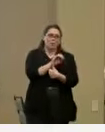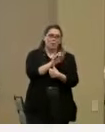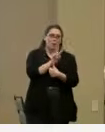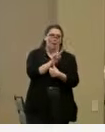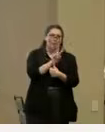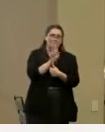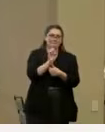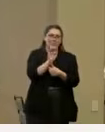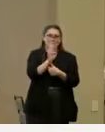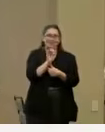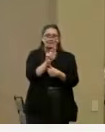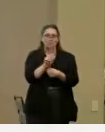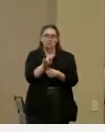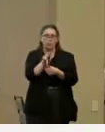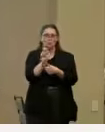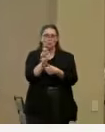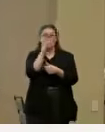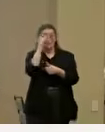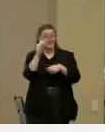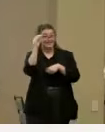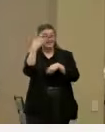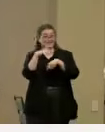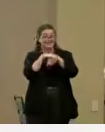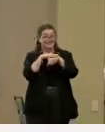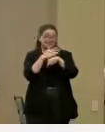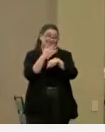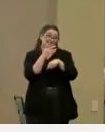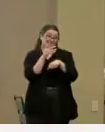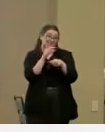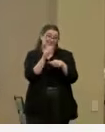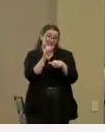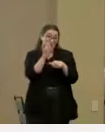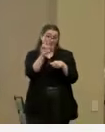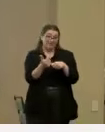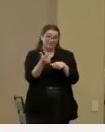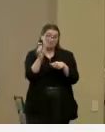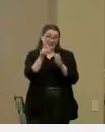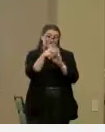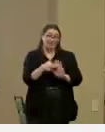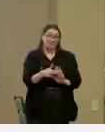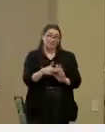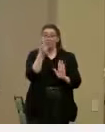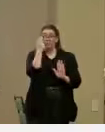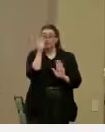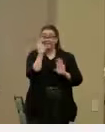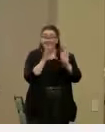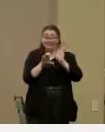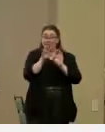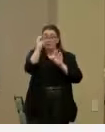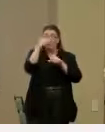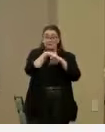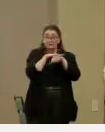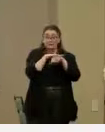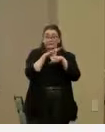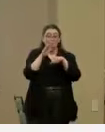back, because sunscreen is a drug, believe it or not. So they've got to label the ingredients. That chemical sunscreen is